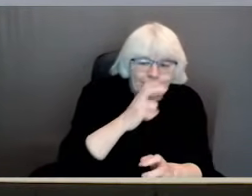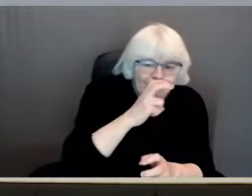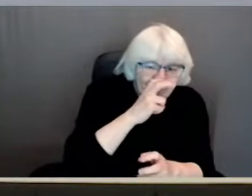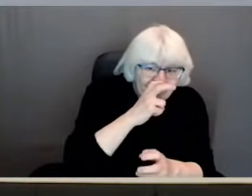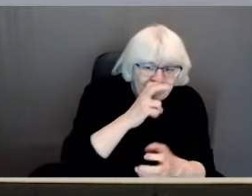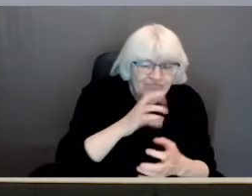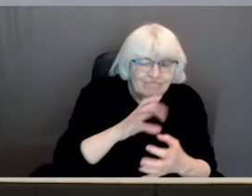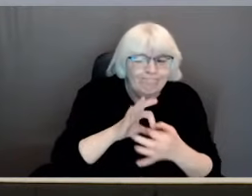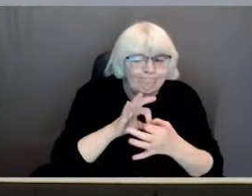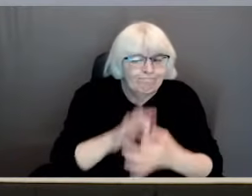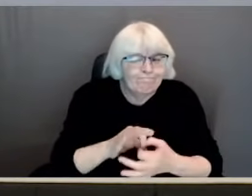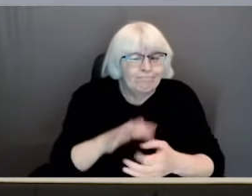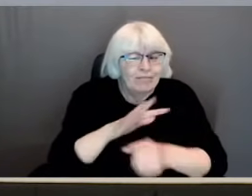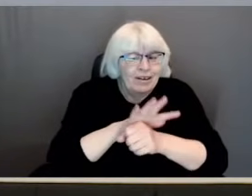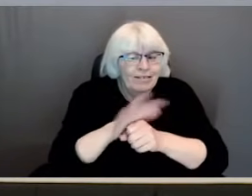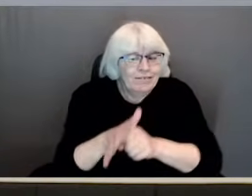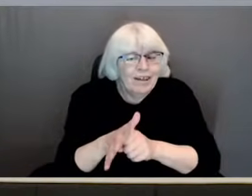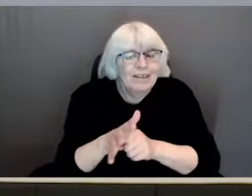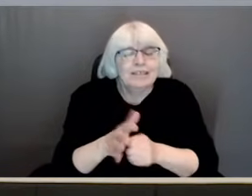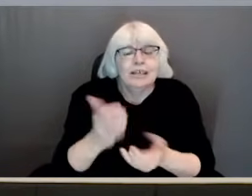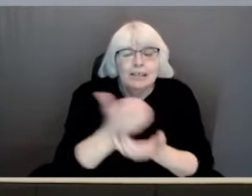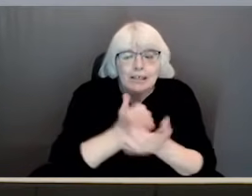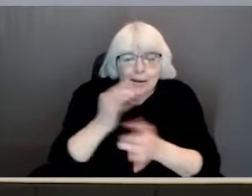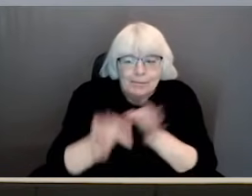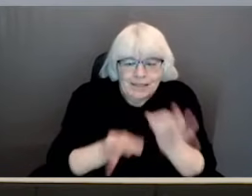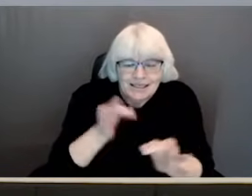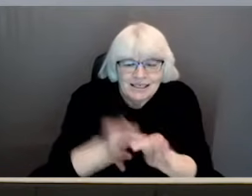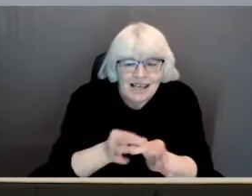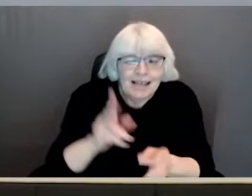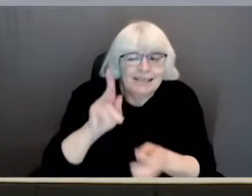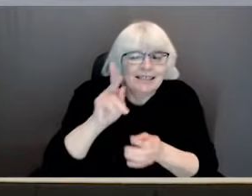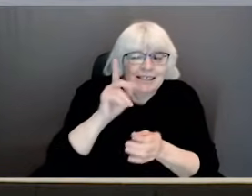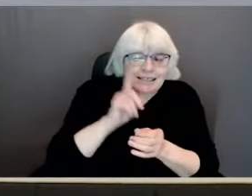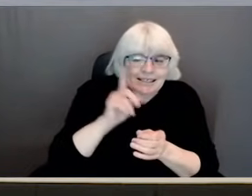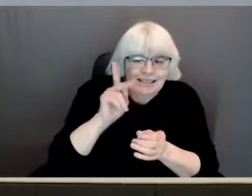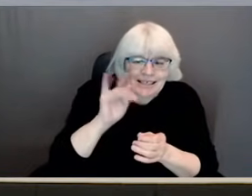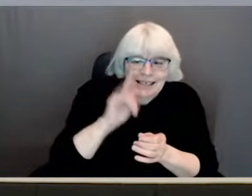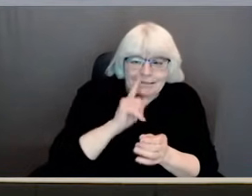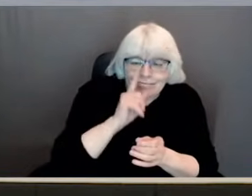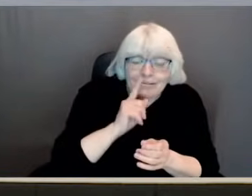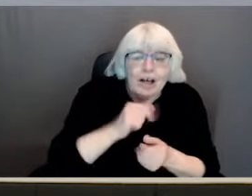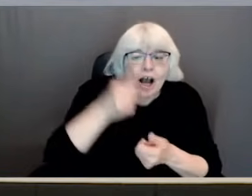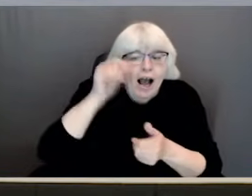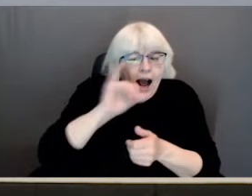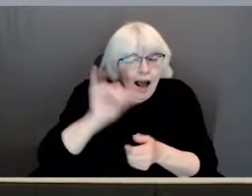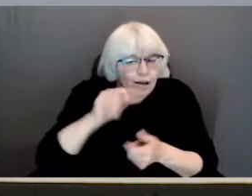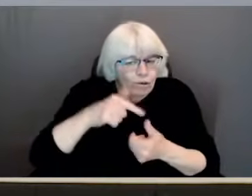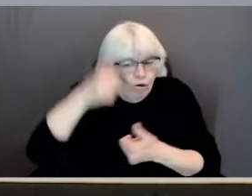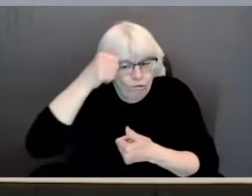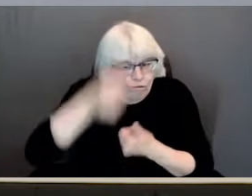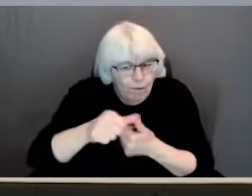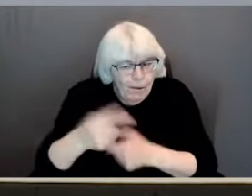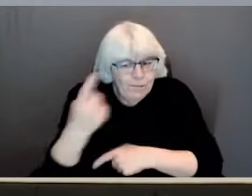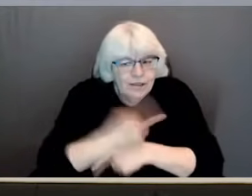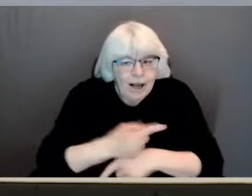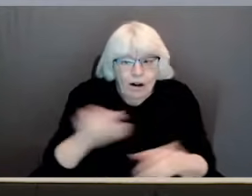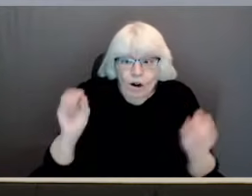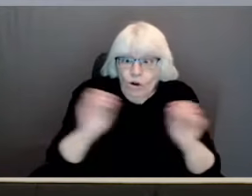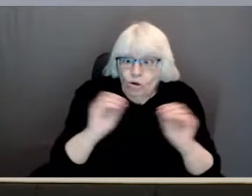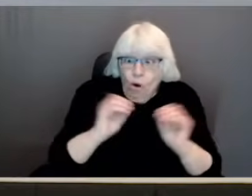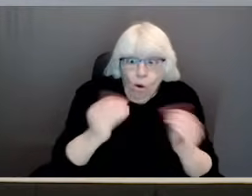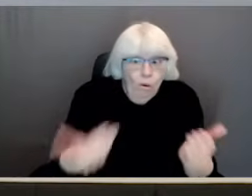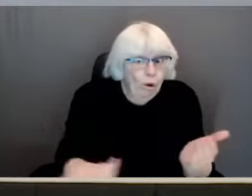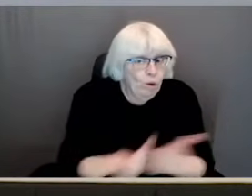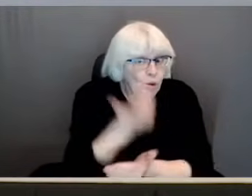Today, there are no new cases of COVID-19 to report. We currently have 4 active cases and a total of 319 since